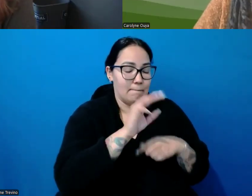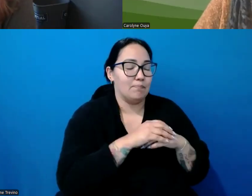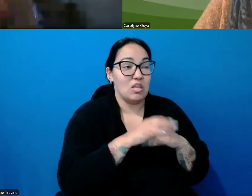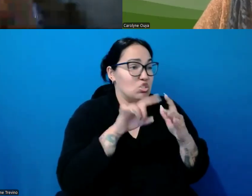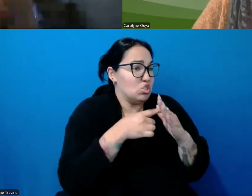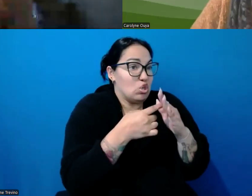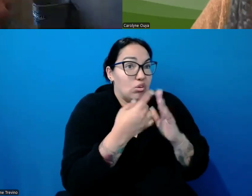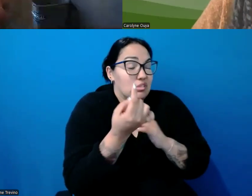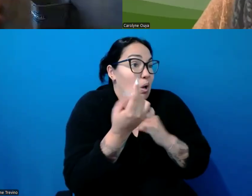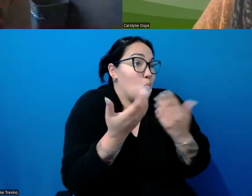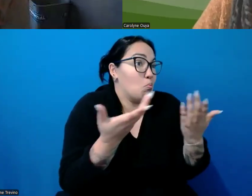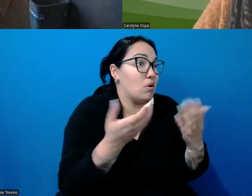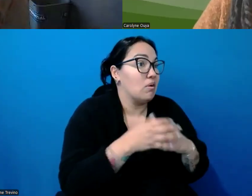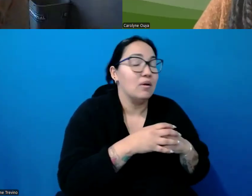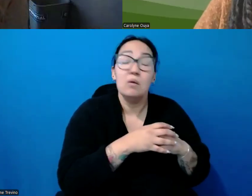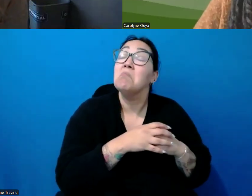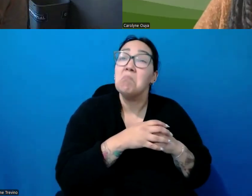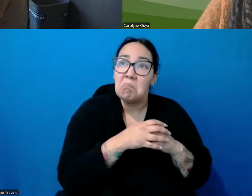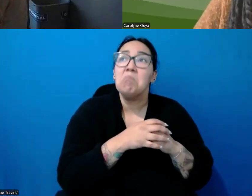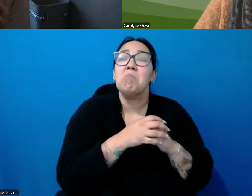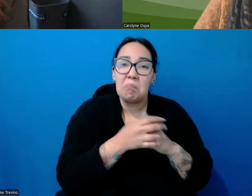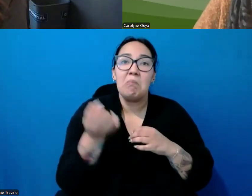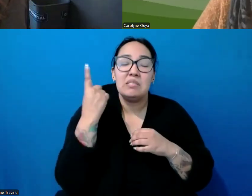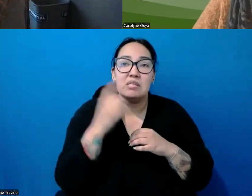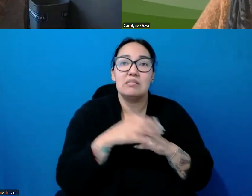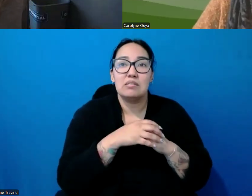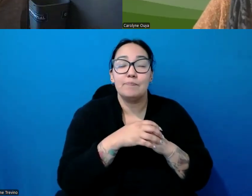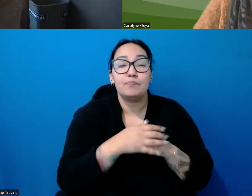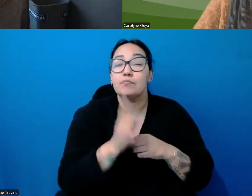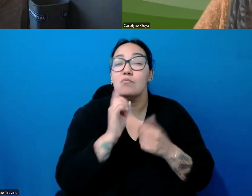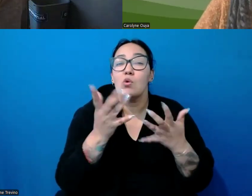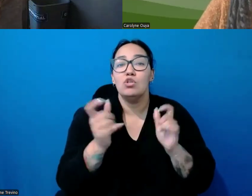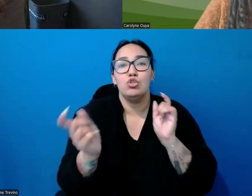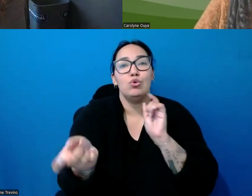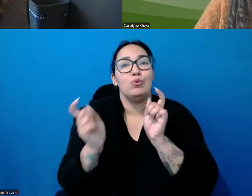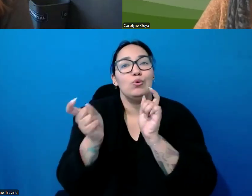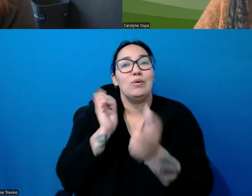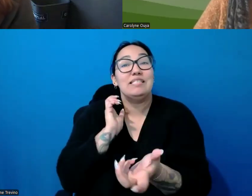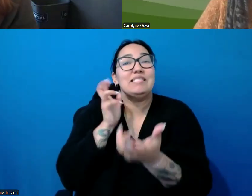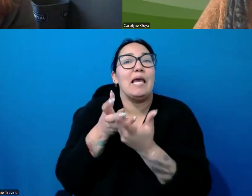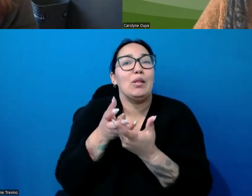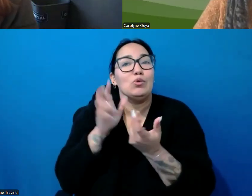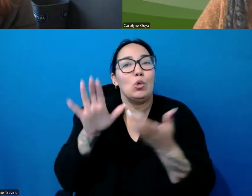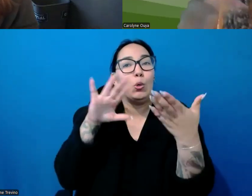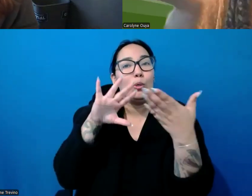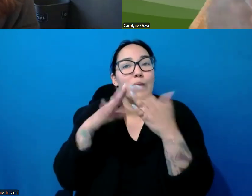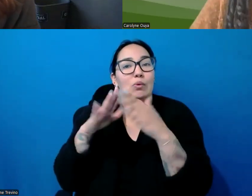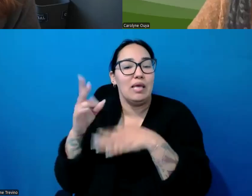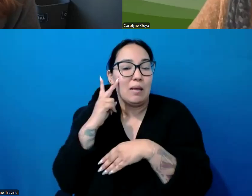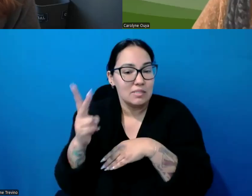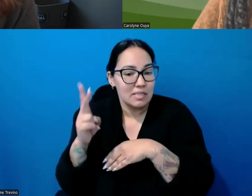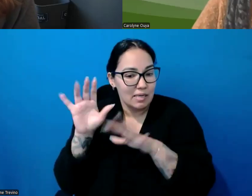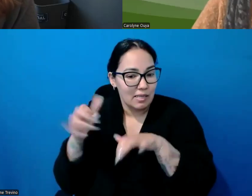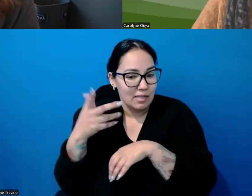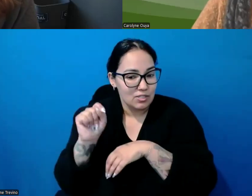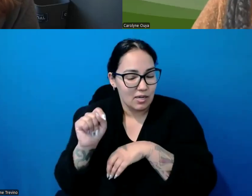Right, right. No, that makes sense. I'm hearing that you really want to tailor it to your community. And I'm seeing in the chat box, Roxanne, thank